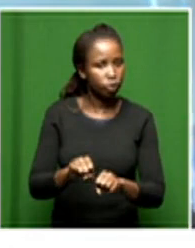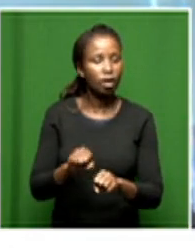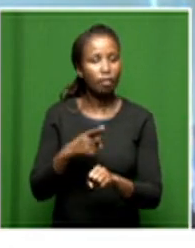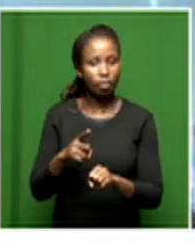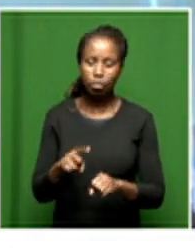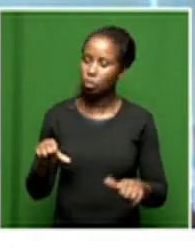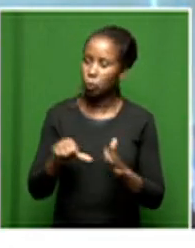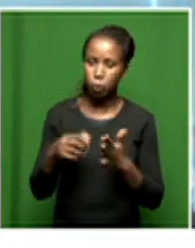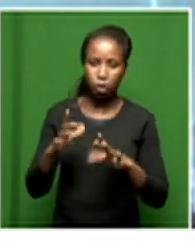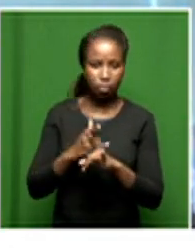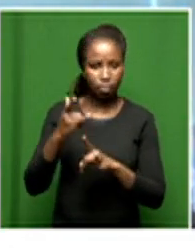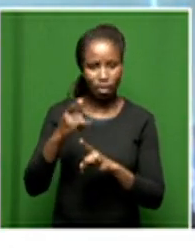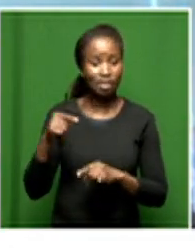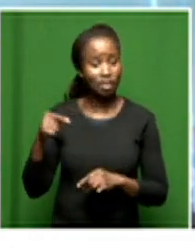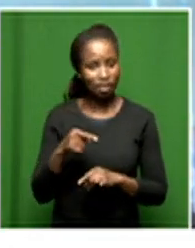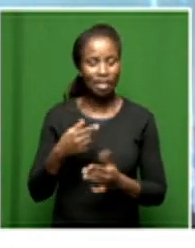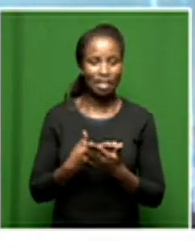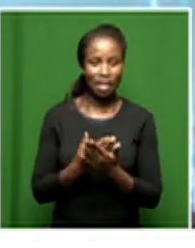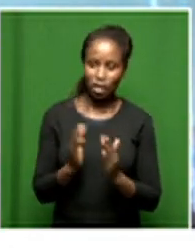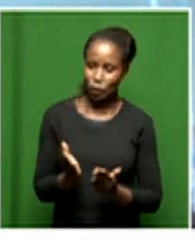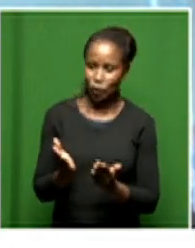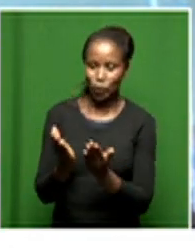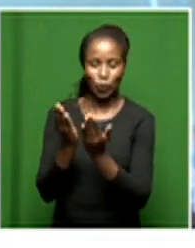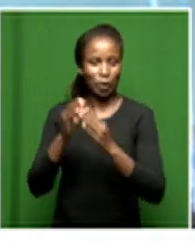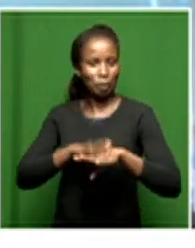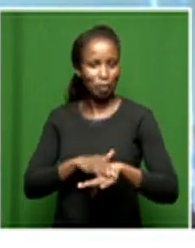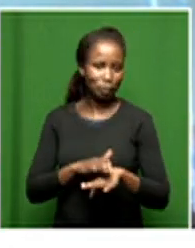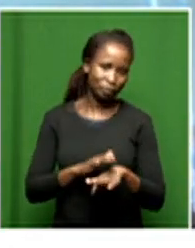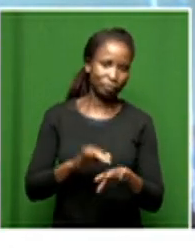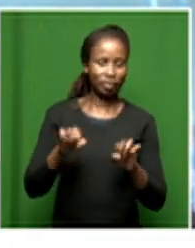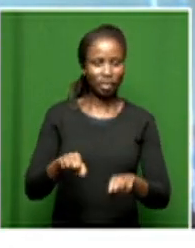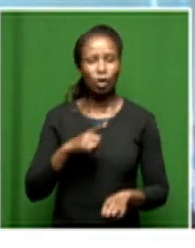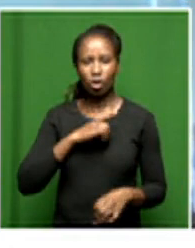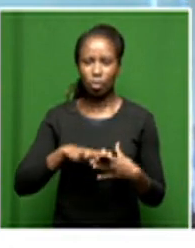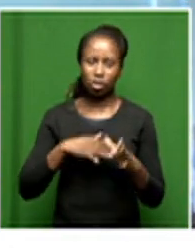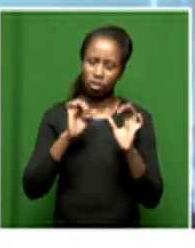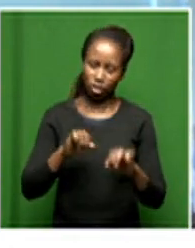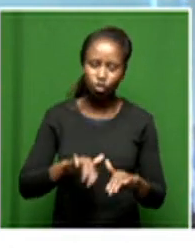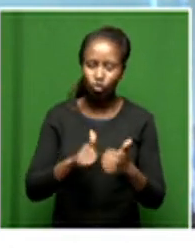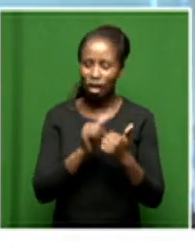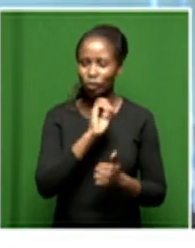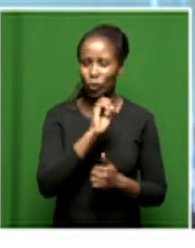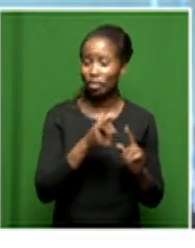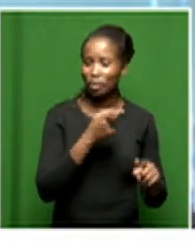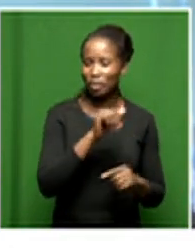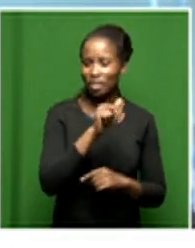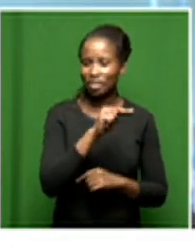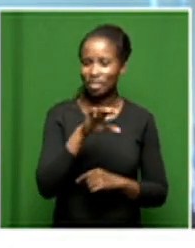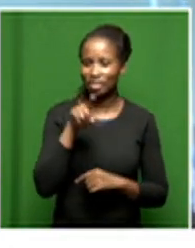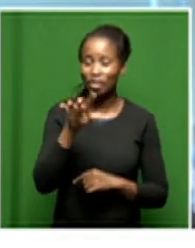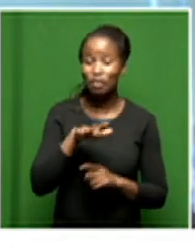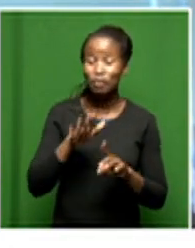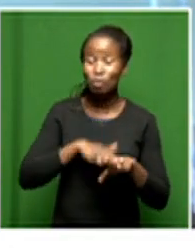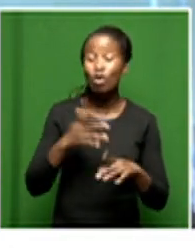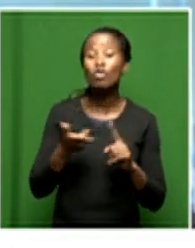victory, which will really raise their spirits. I mean, of course, there's lots of challenges for the ANC, particularly in the Free State. This